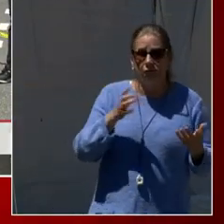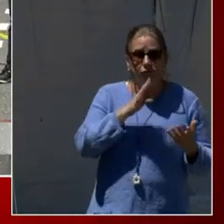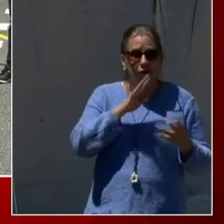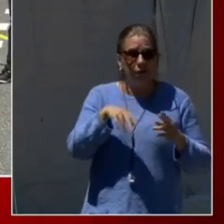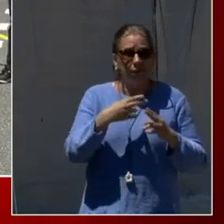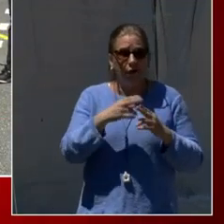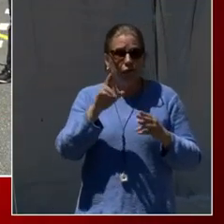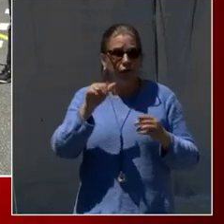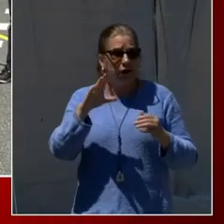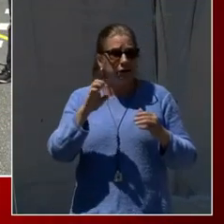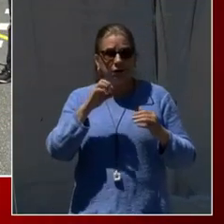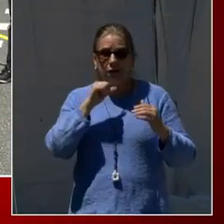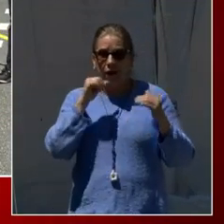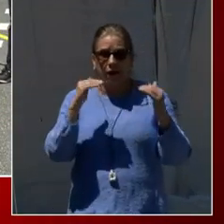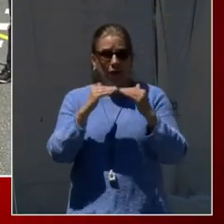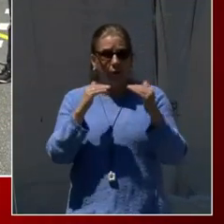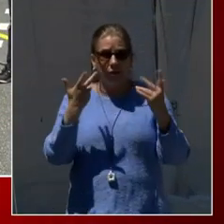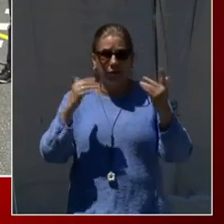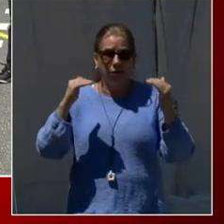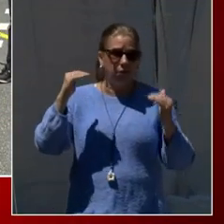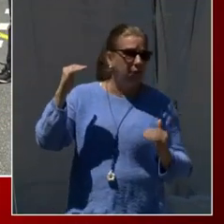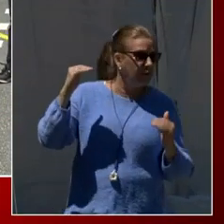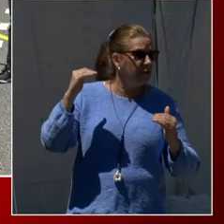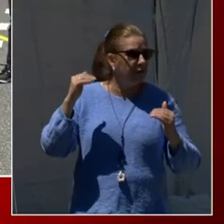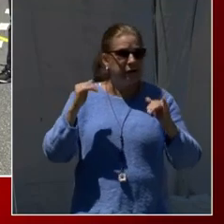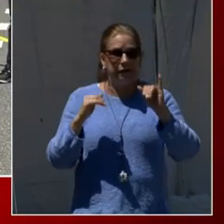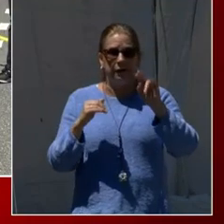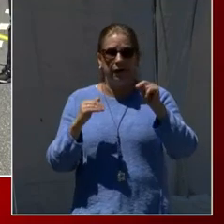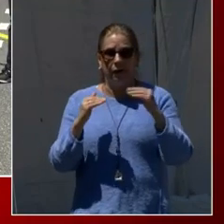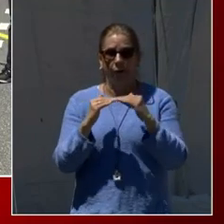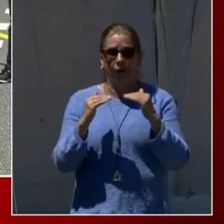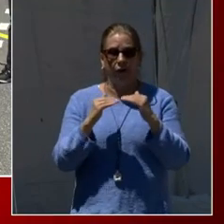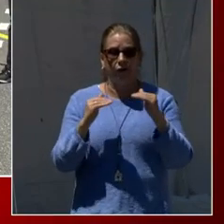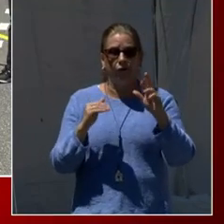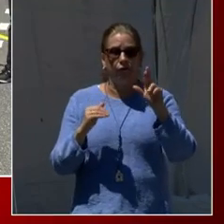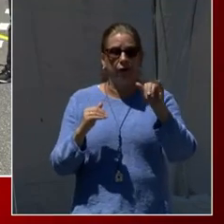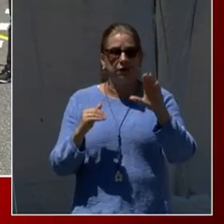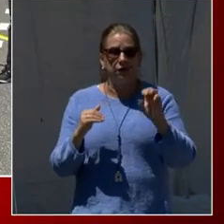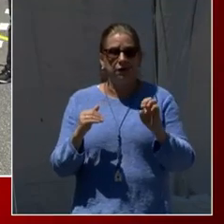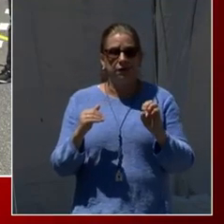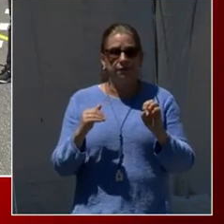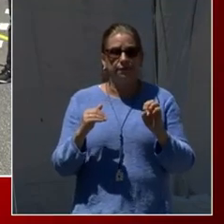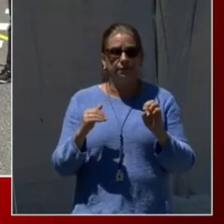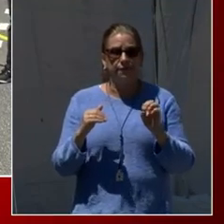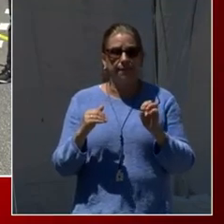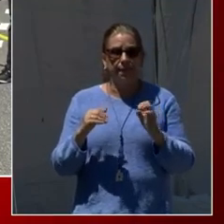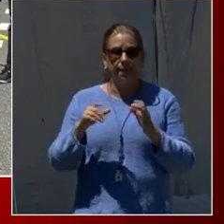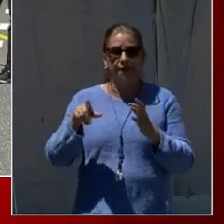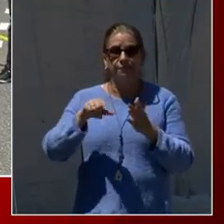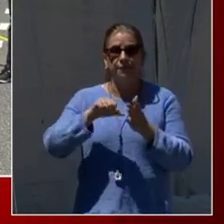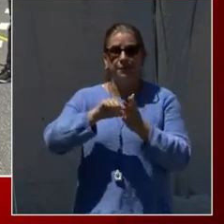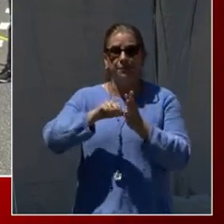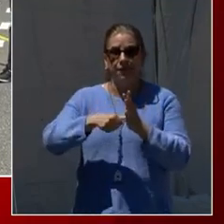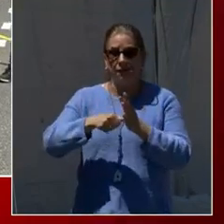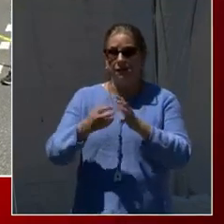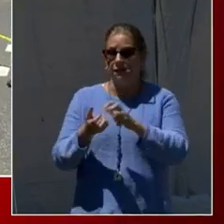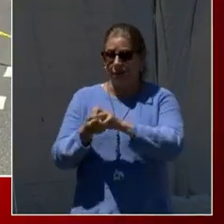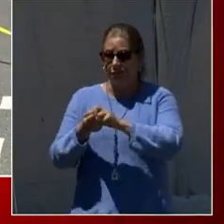government contributing to the purpose of the protests getting lost because all this damage is happening?